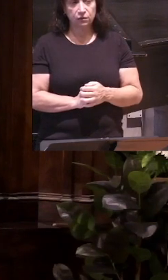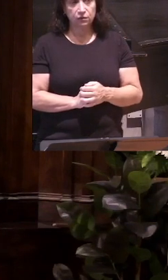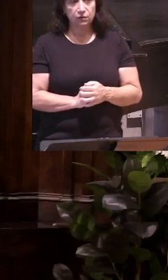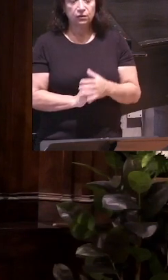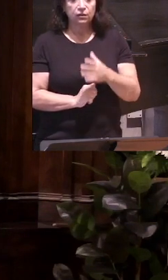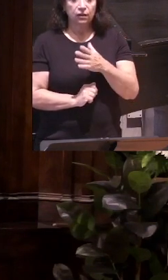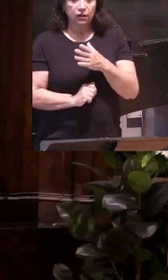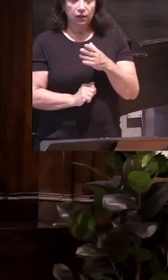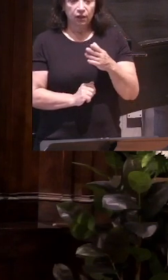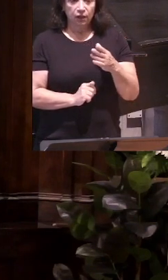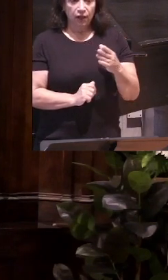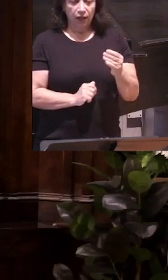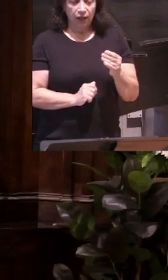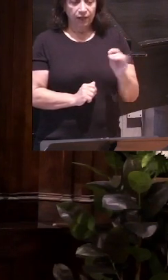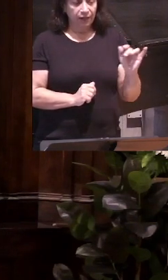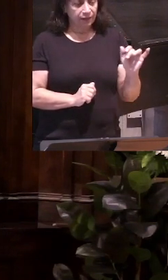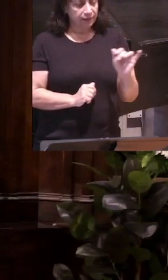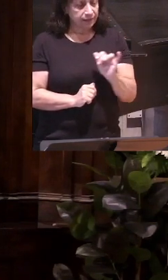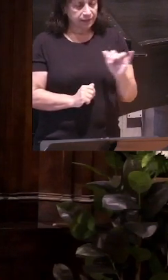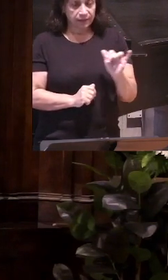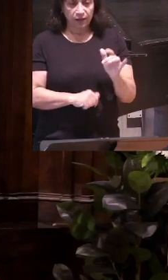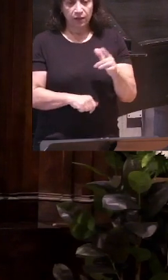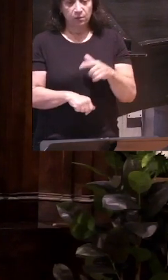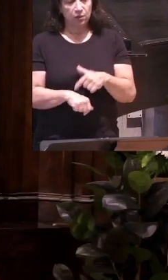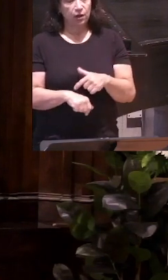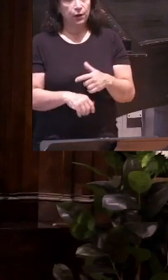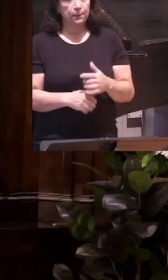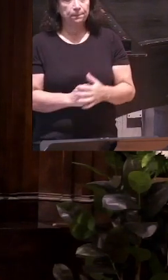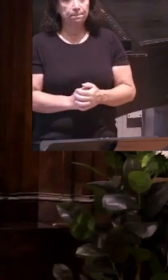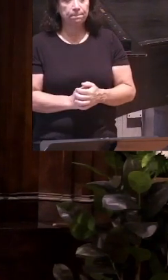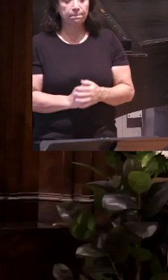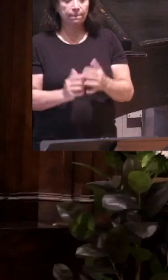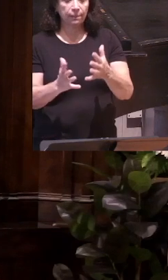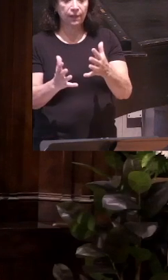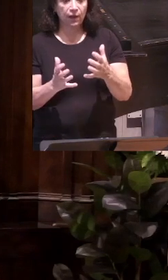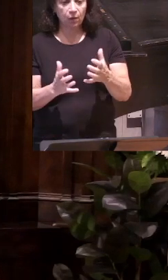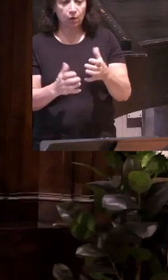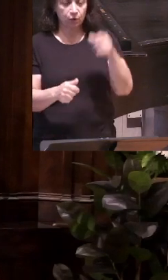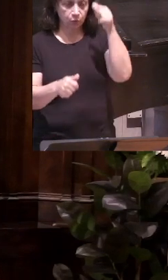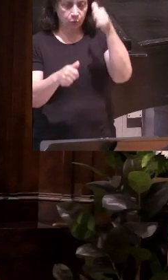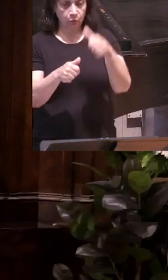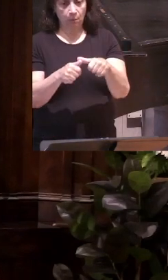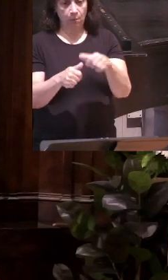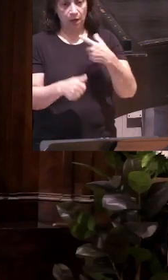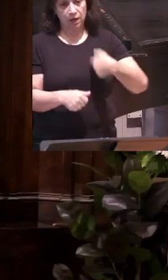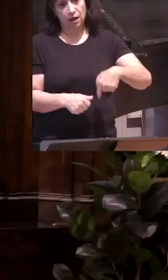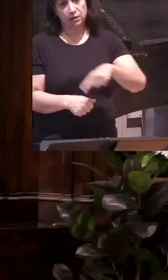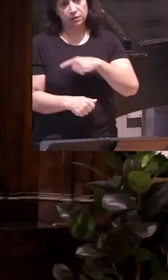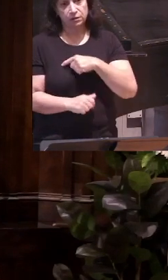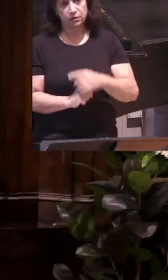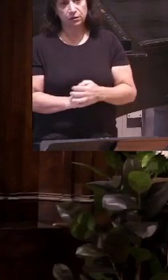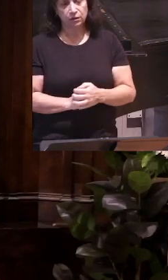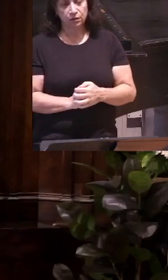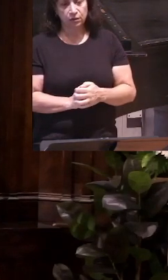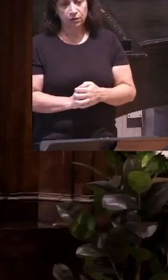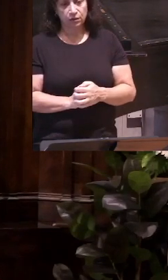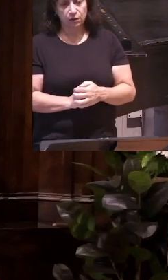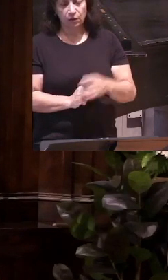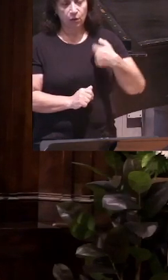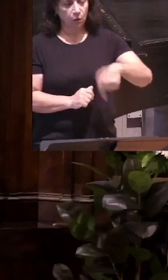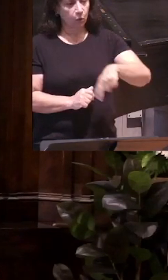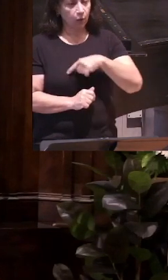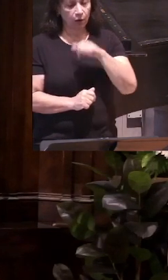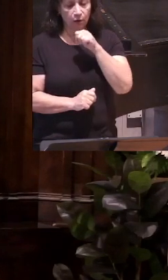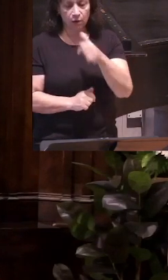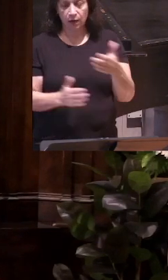And in the very same breath, I want to remind us that we are